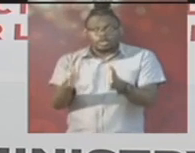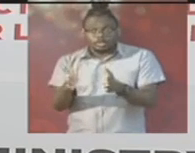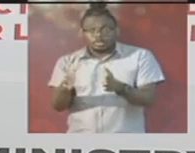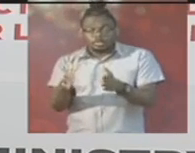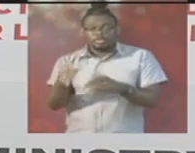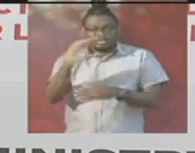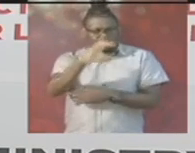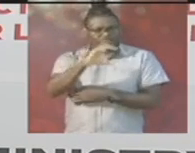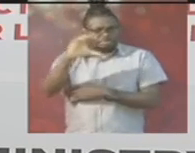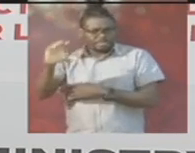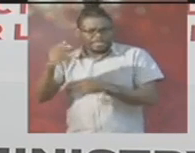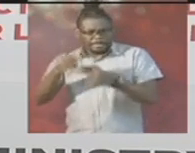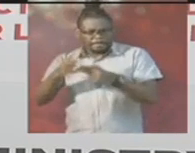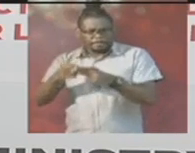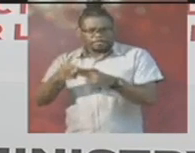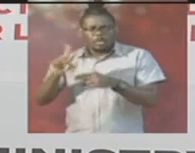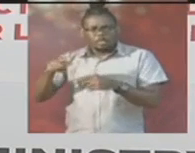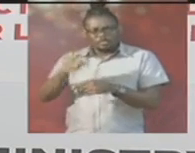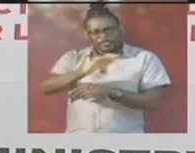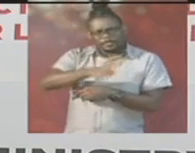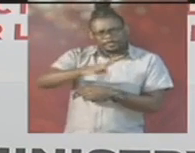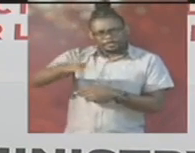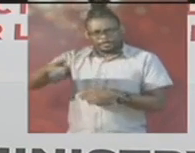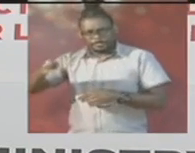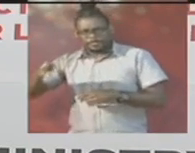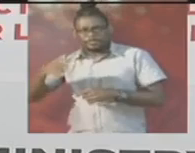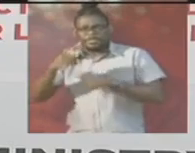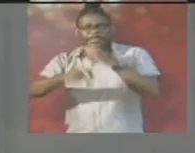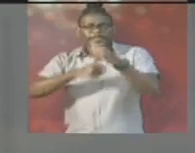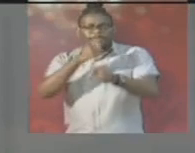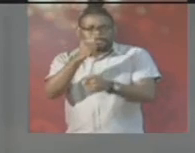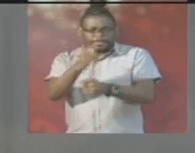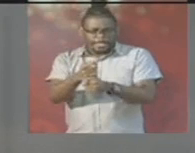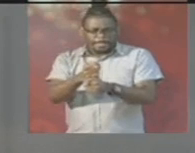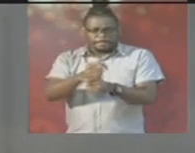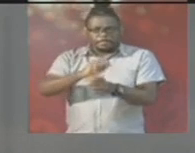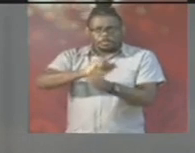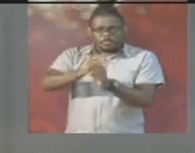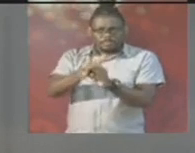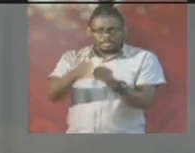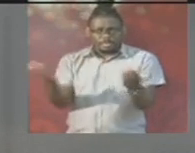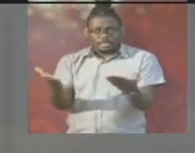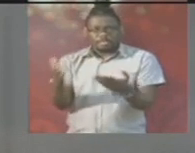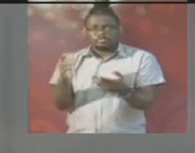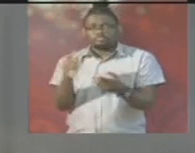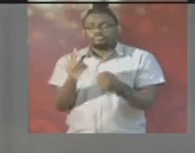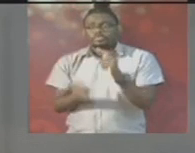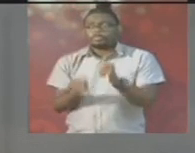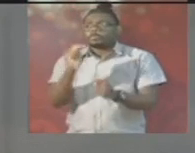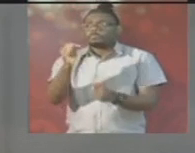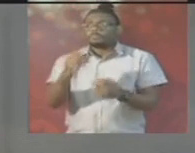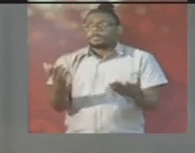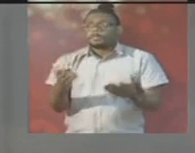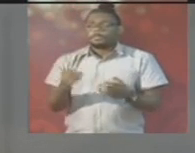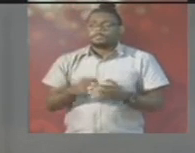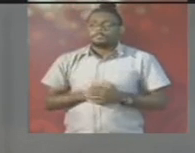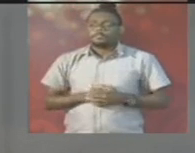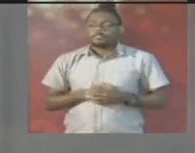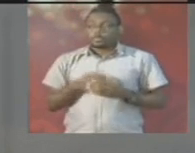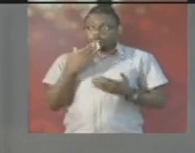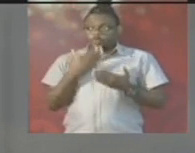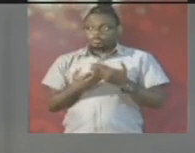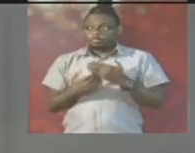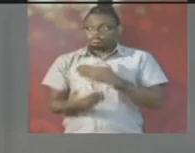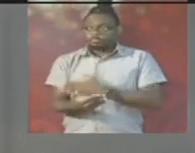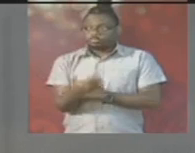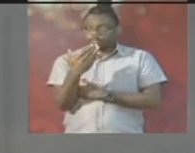in Trinidad and Tobago. Professor Carrington. Thank you, and good morning to members of the panel and members of the viewing and